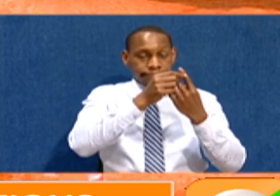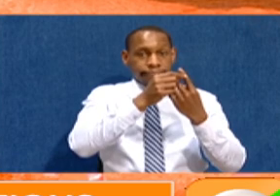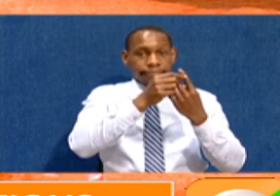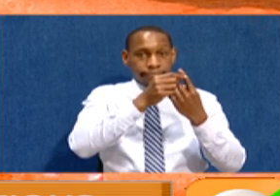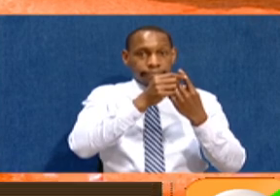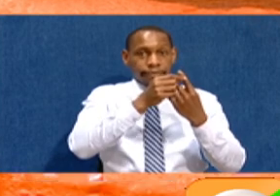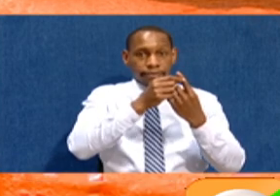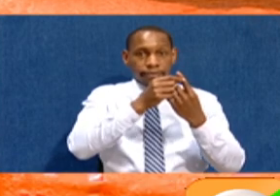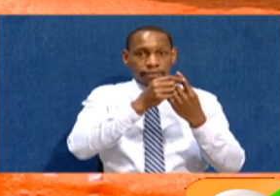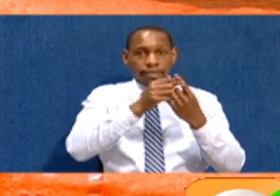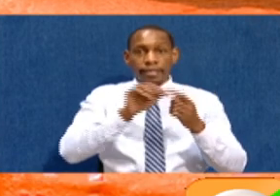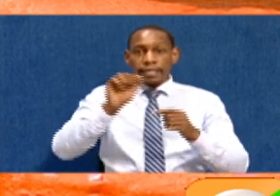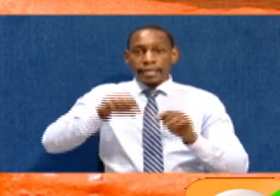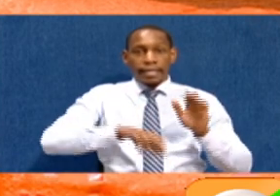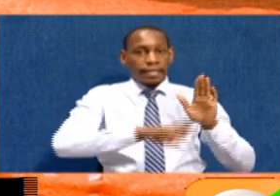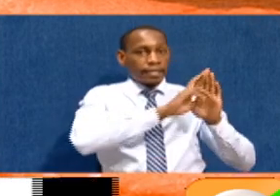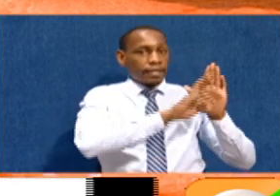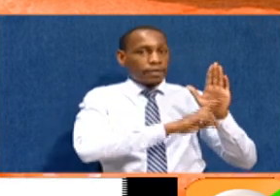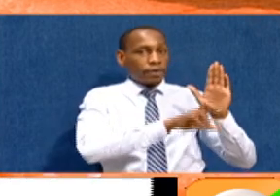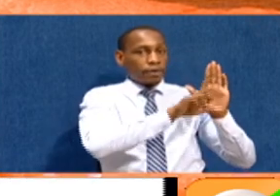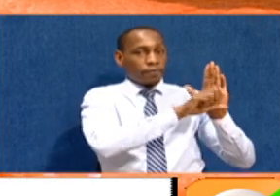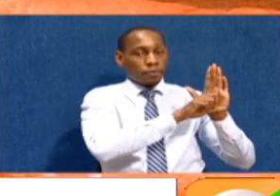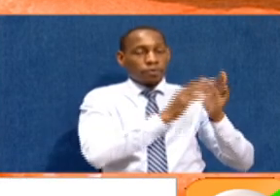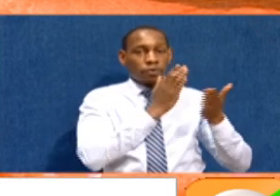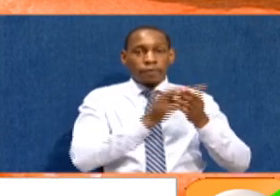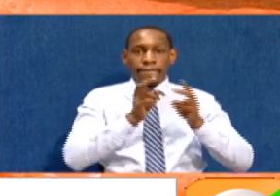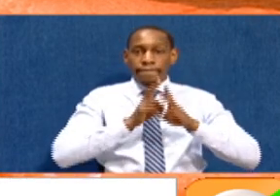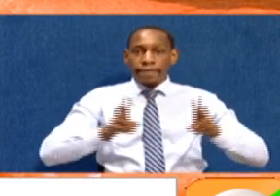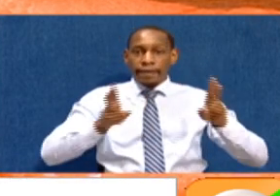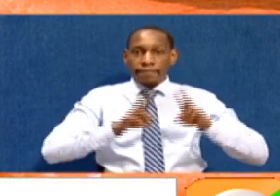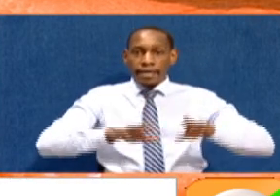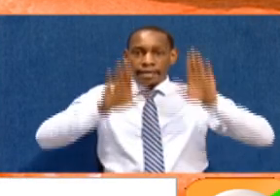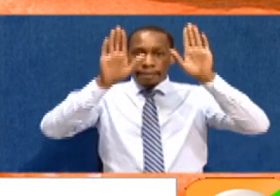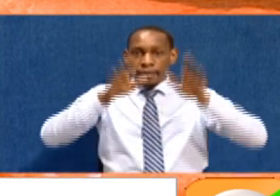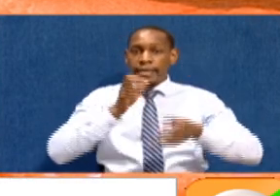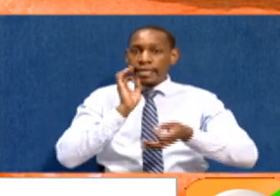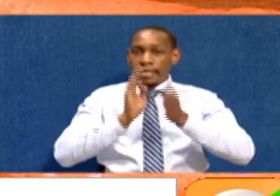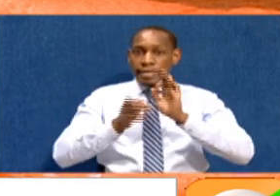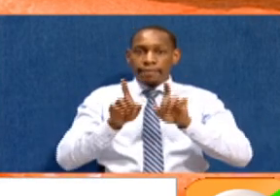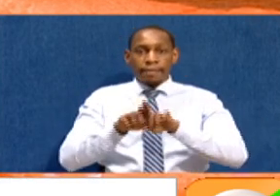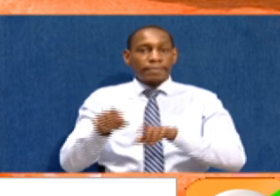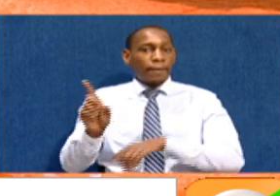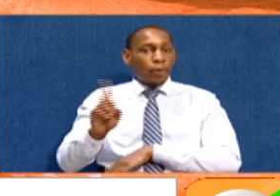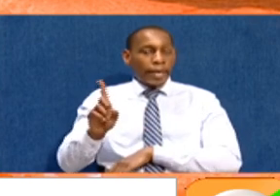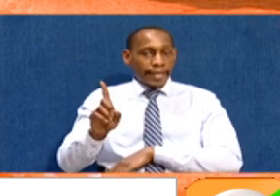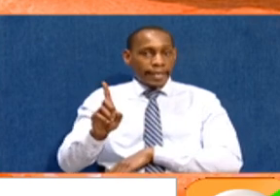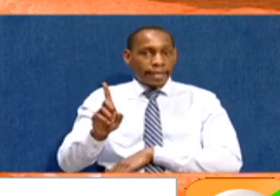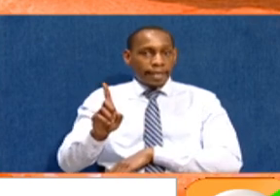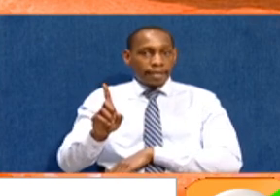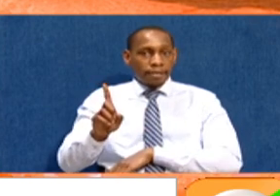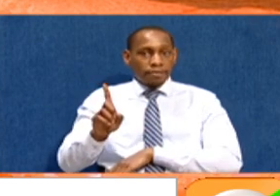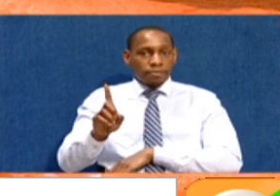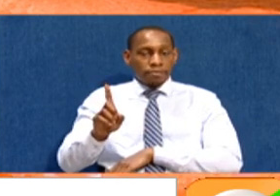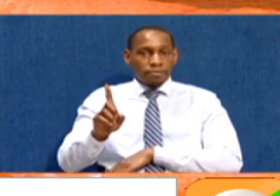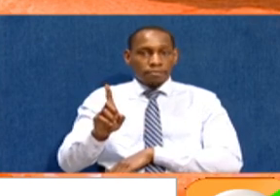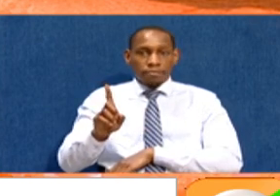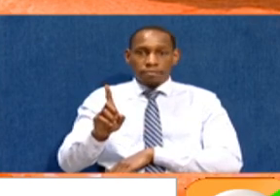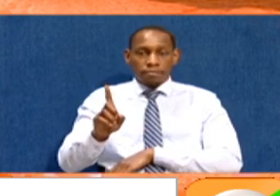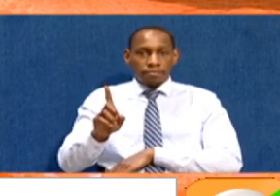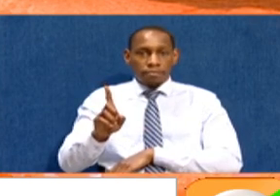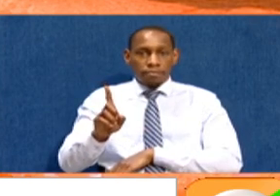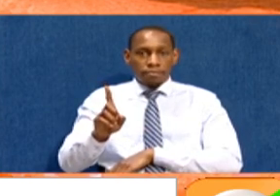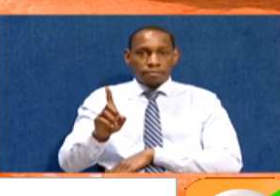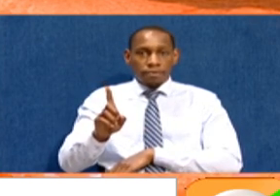the rule of law is very critical. If and when we gravitate away from